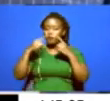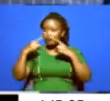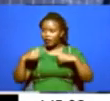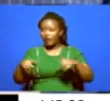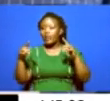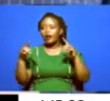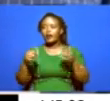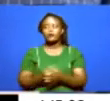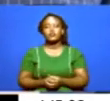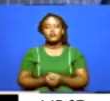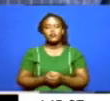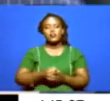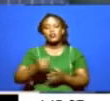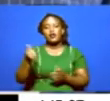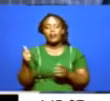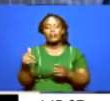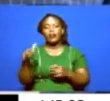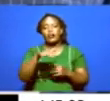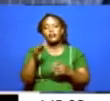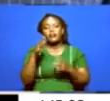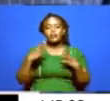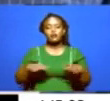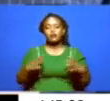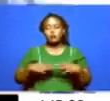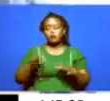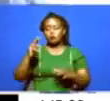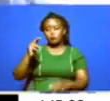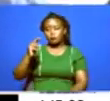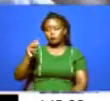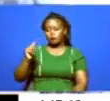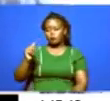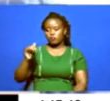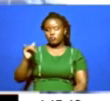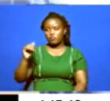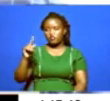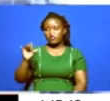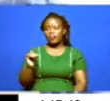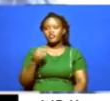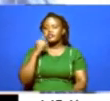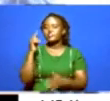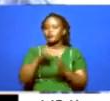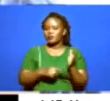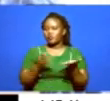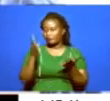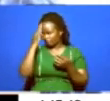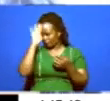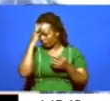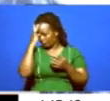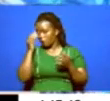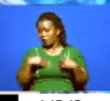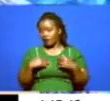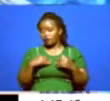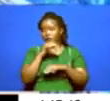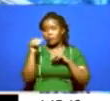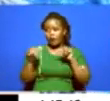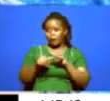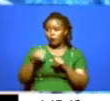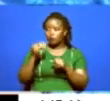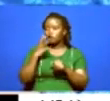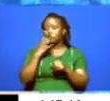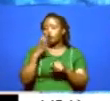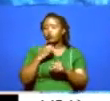Also, residents of Mkomani ward in Nyali constituency have raised a red flag over the planned ODM nominations in the ward.